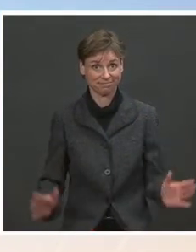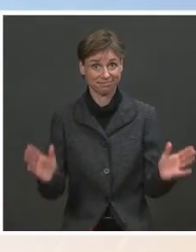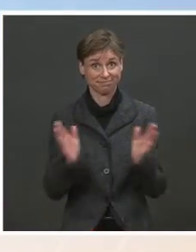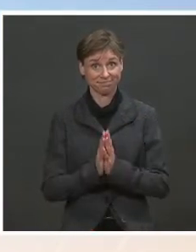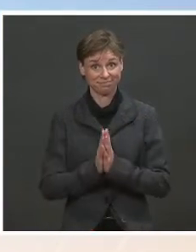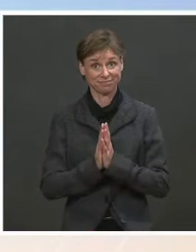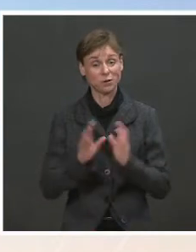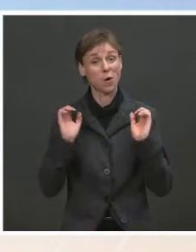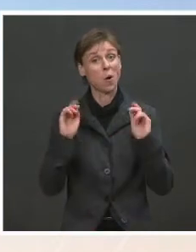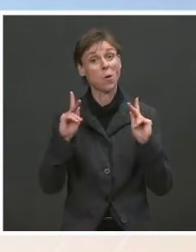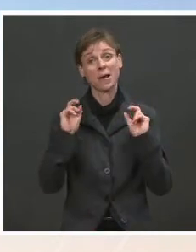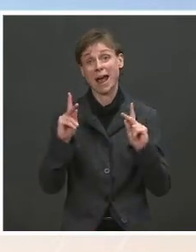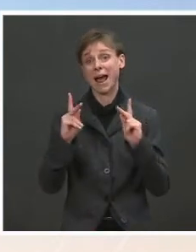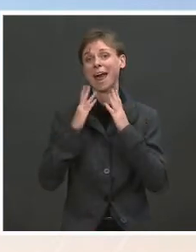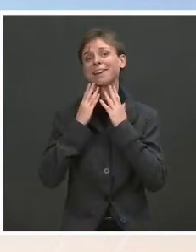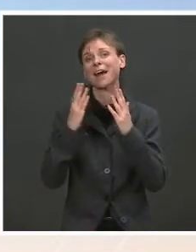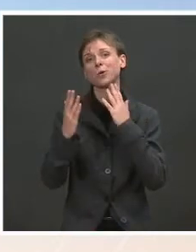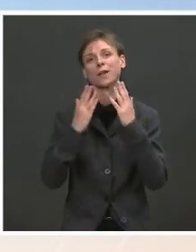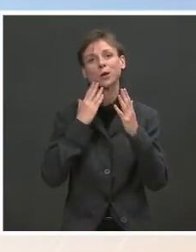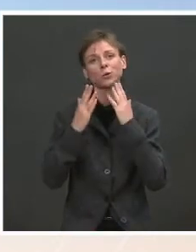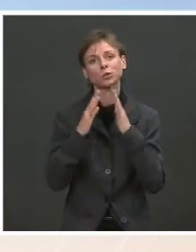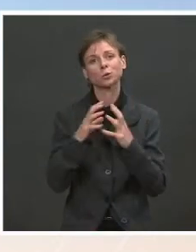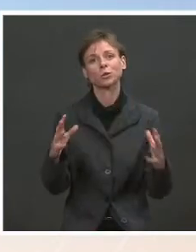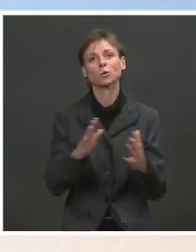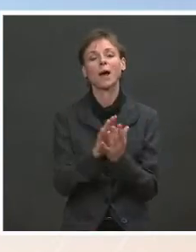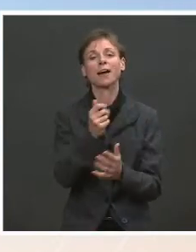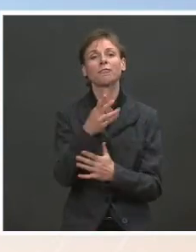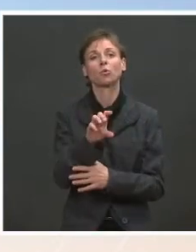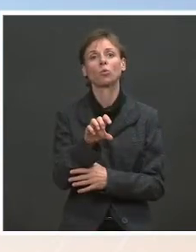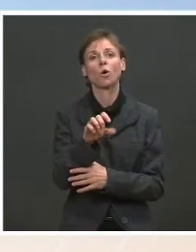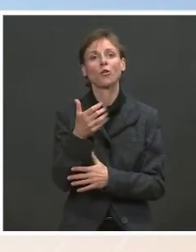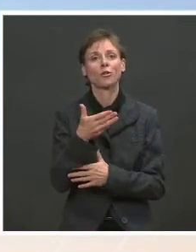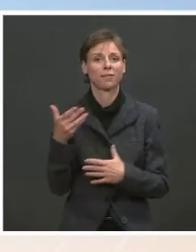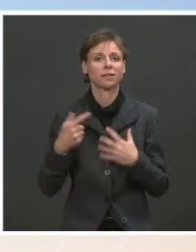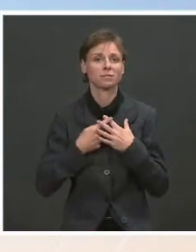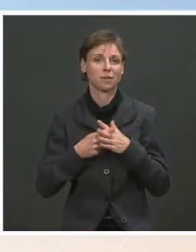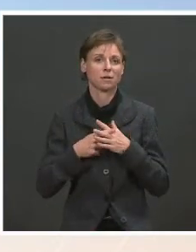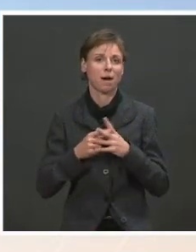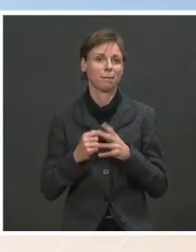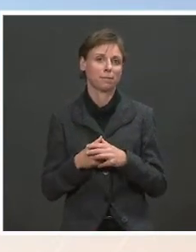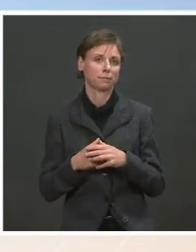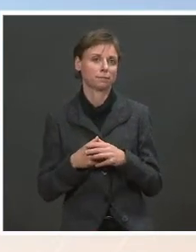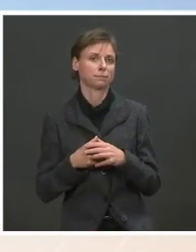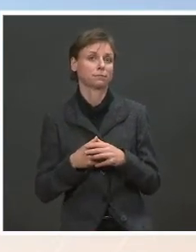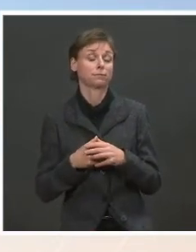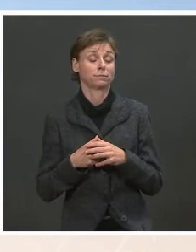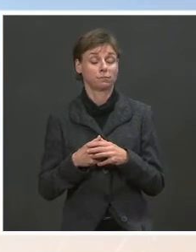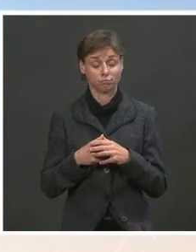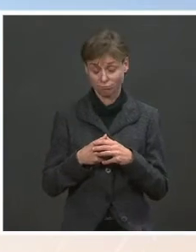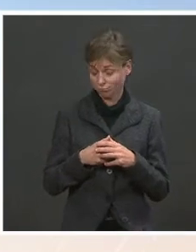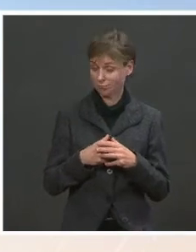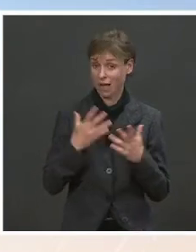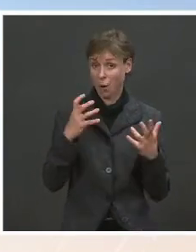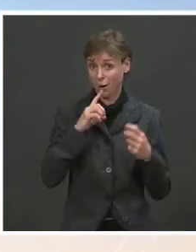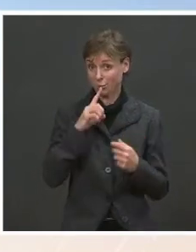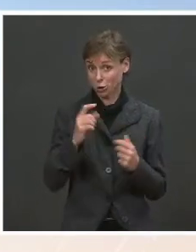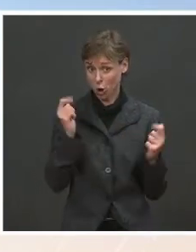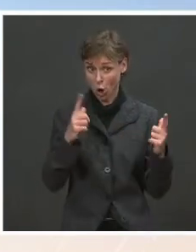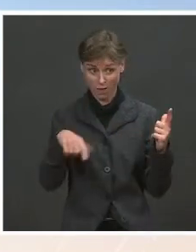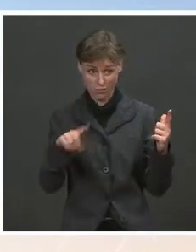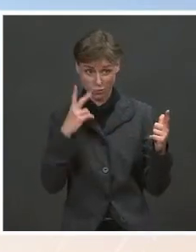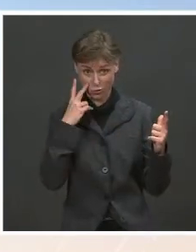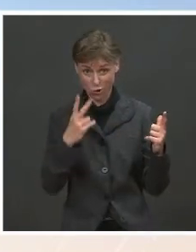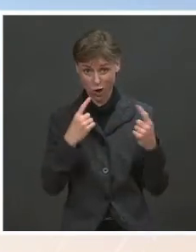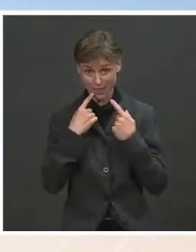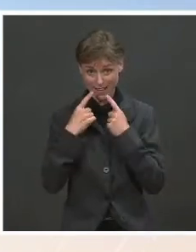thank you so much. All right, a couple of other things at the top. I wanted to make sure that you all saw the announcement